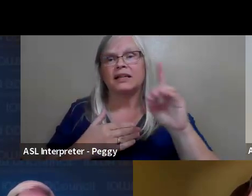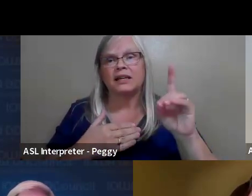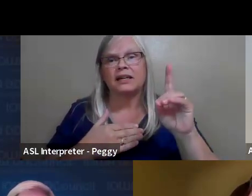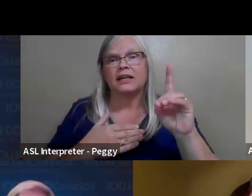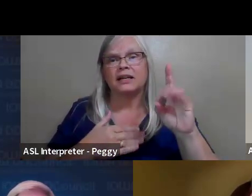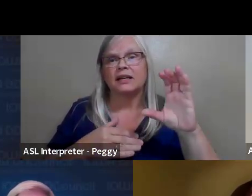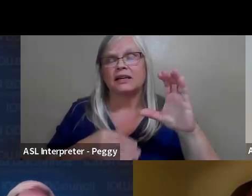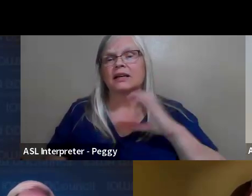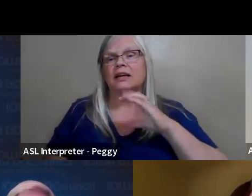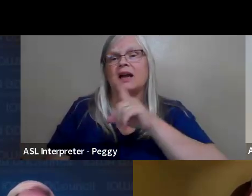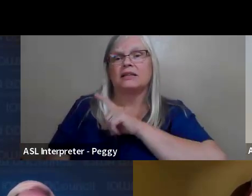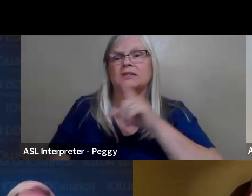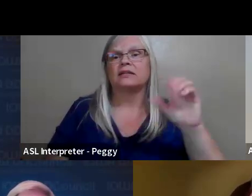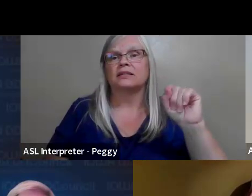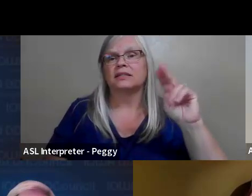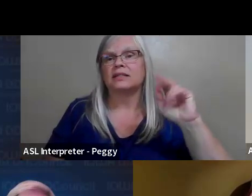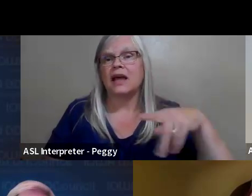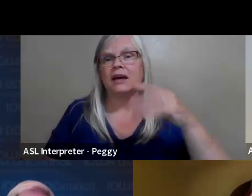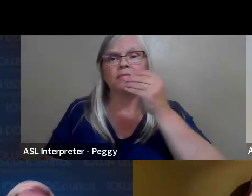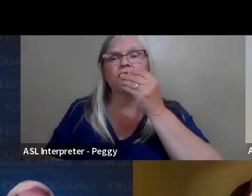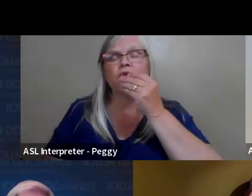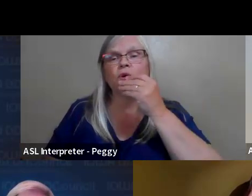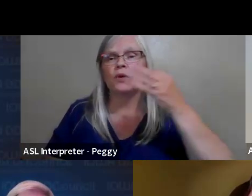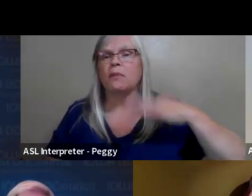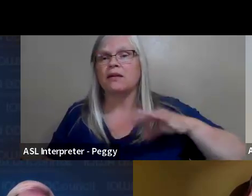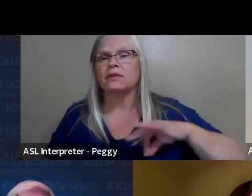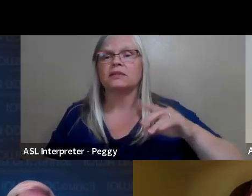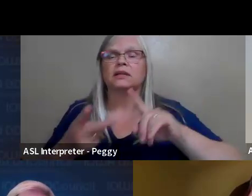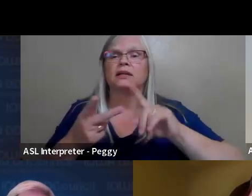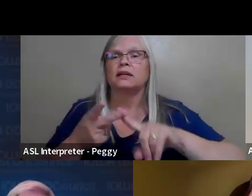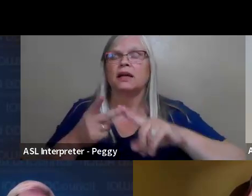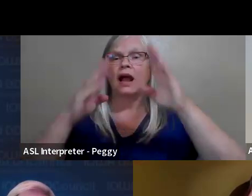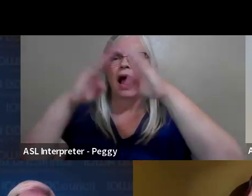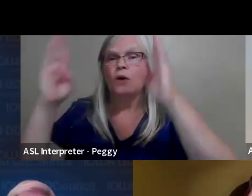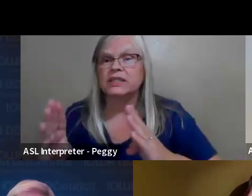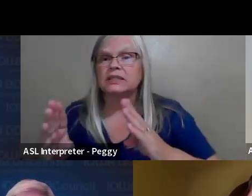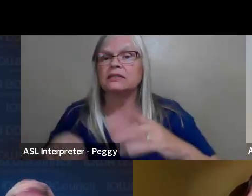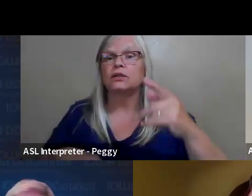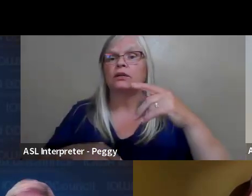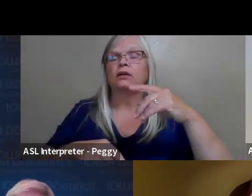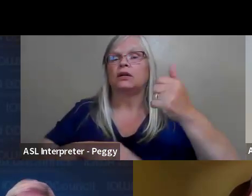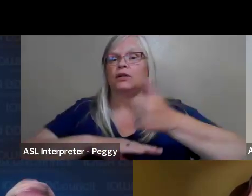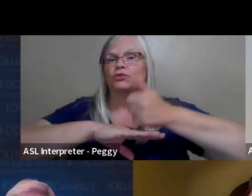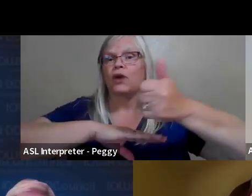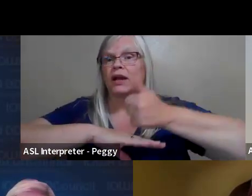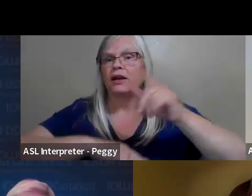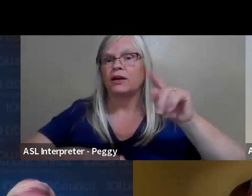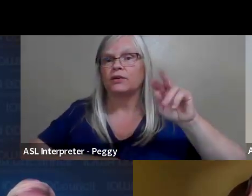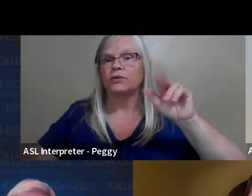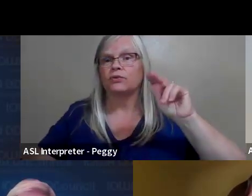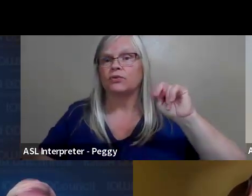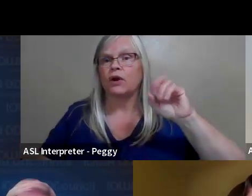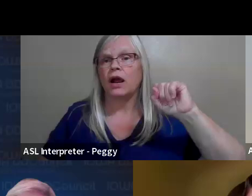councils, SNAP food benefits, housing, transportation, and education. If you have any